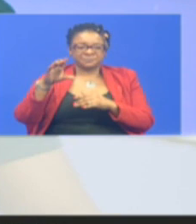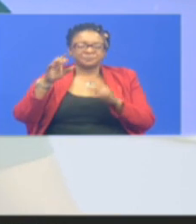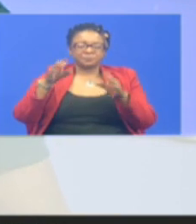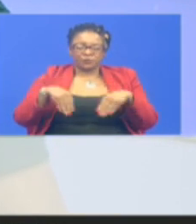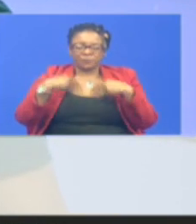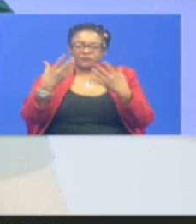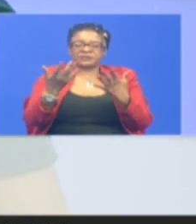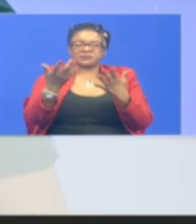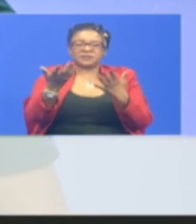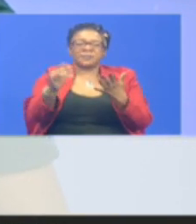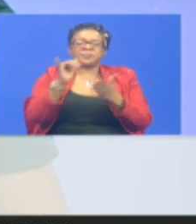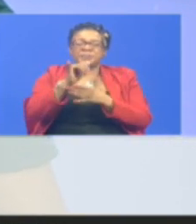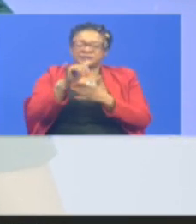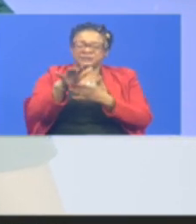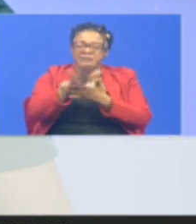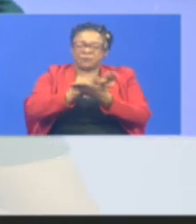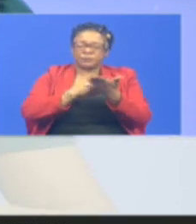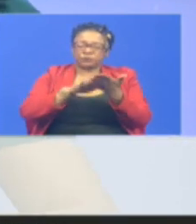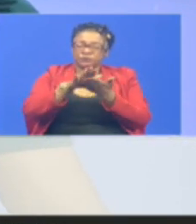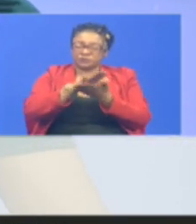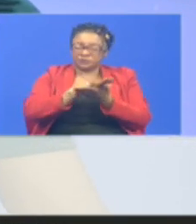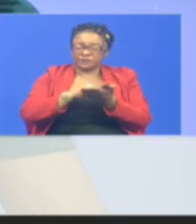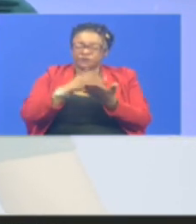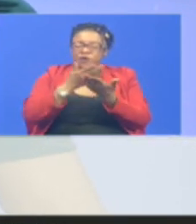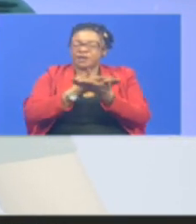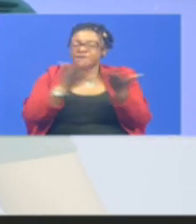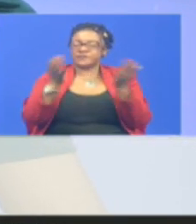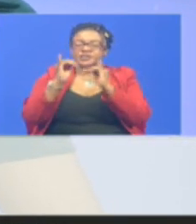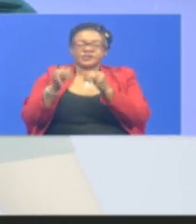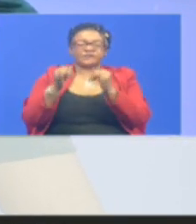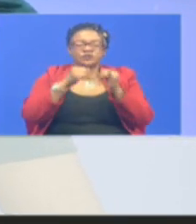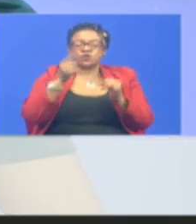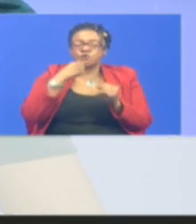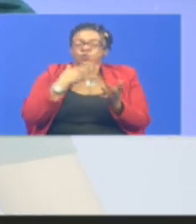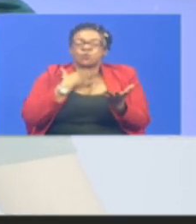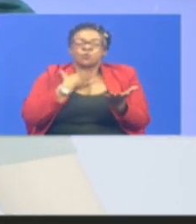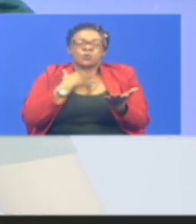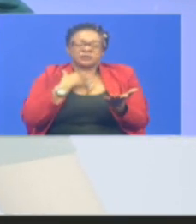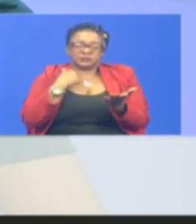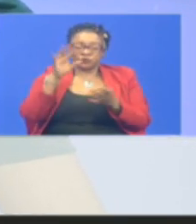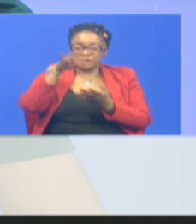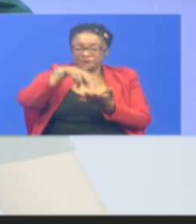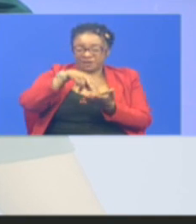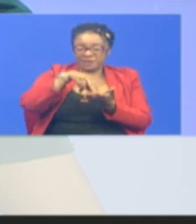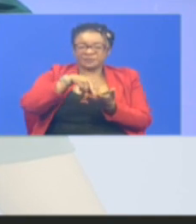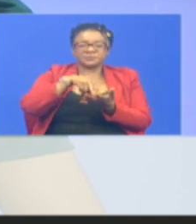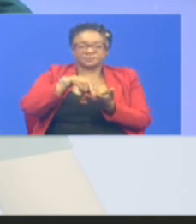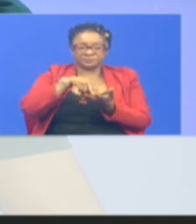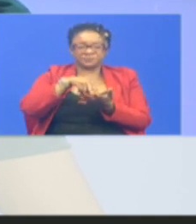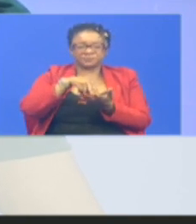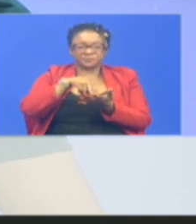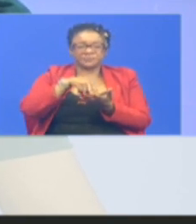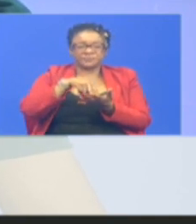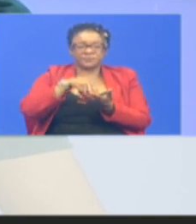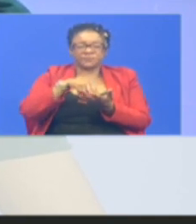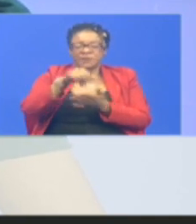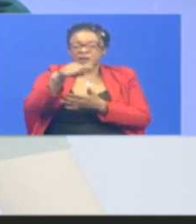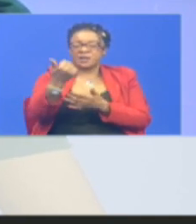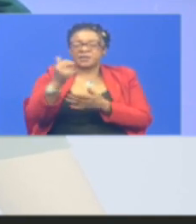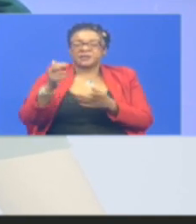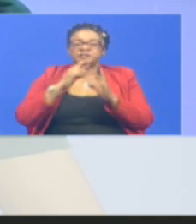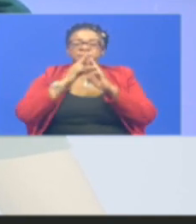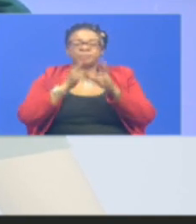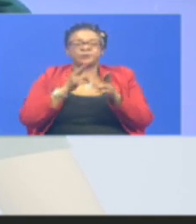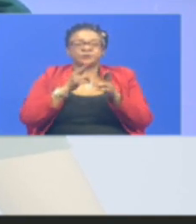a leveled playground for every individual who wishes to vie. And another response